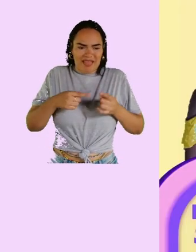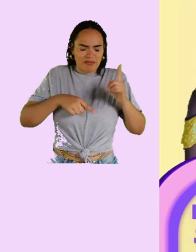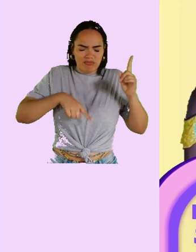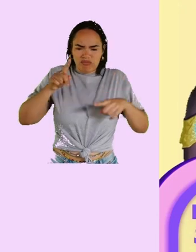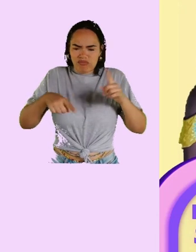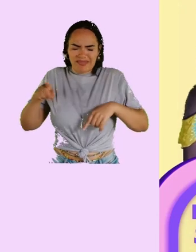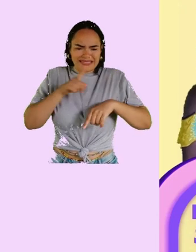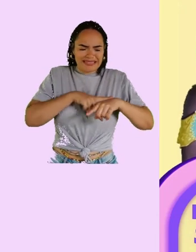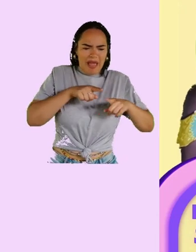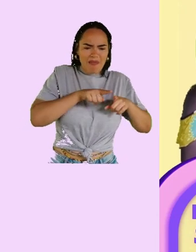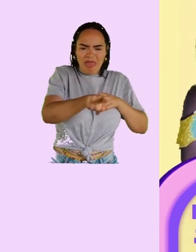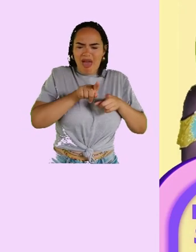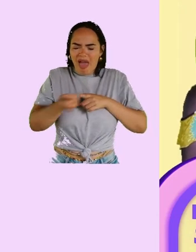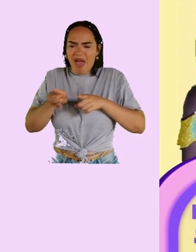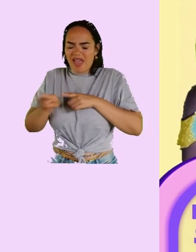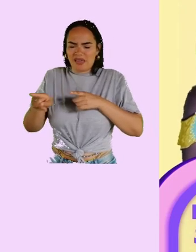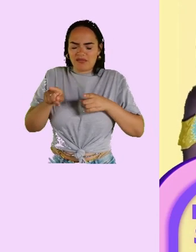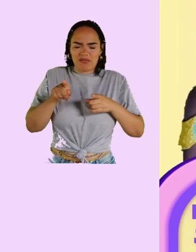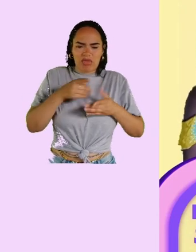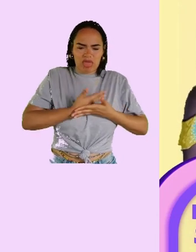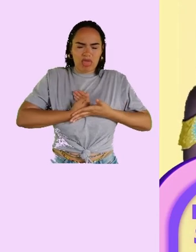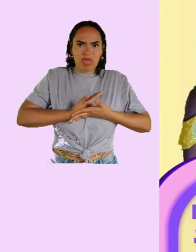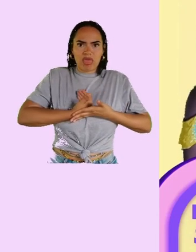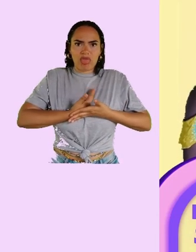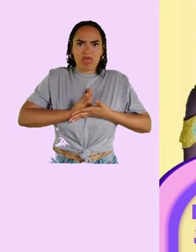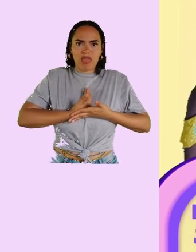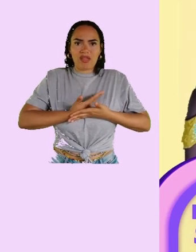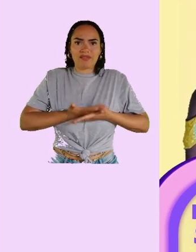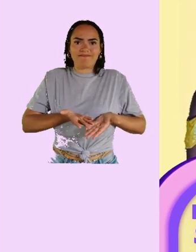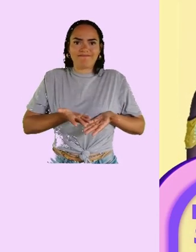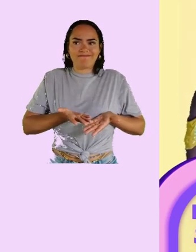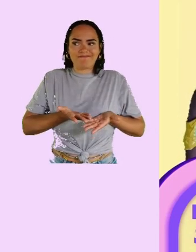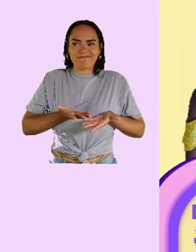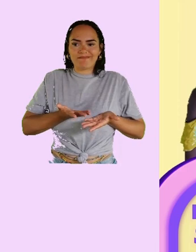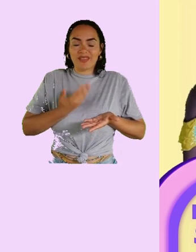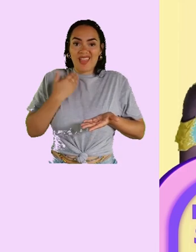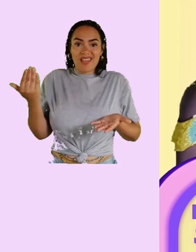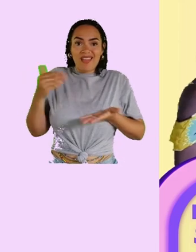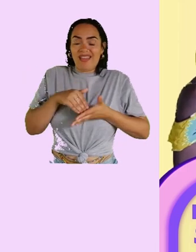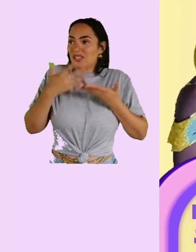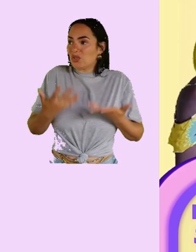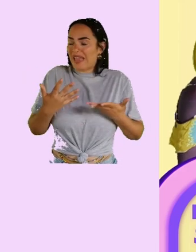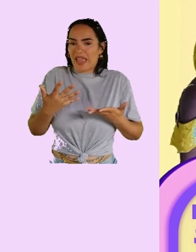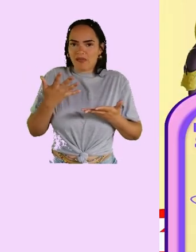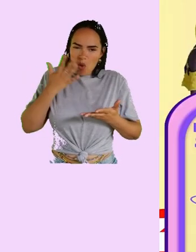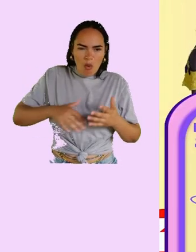timelines thing kind of gave me a crisis of identity, and I came on here to find out for certain.